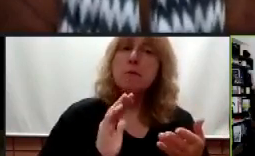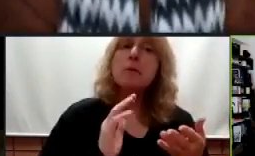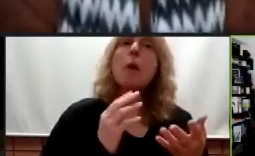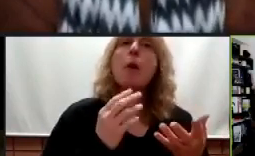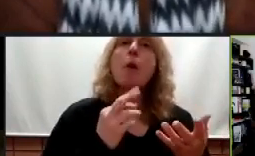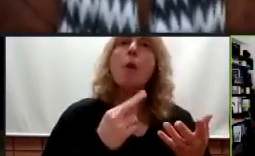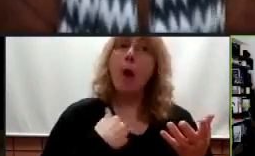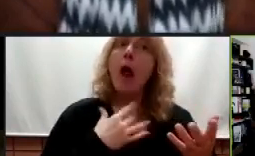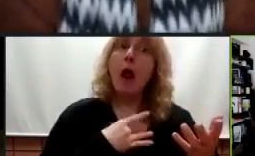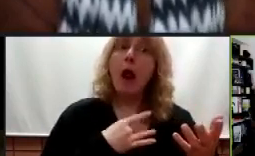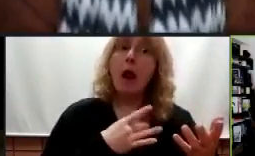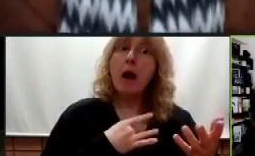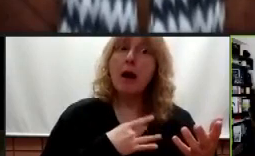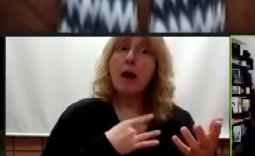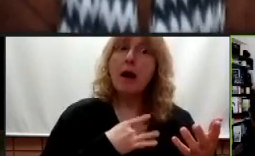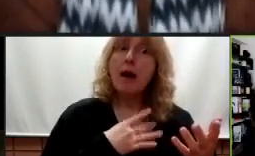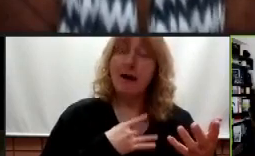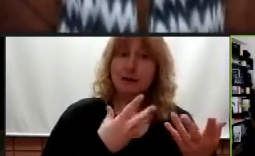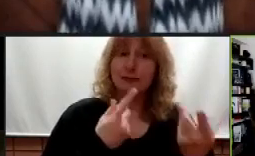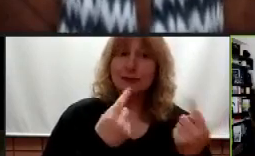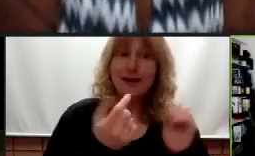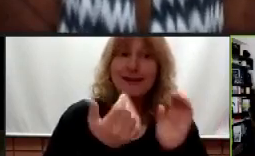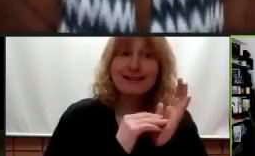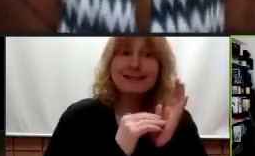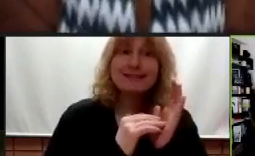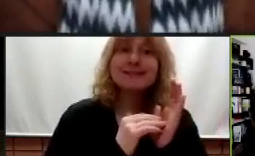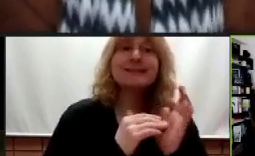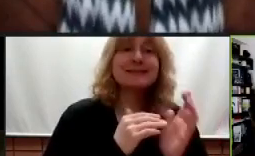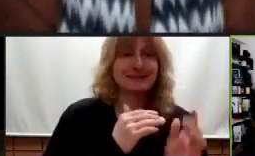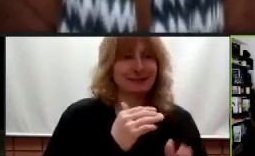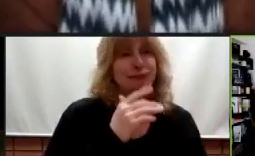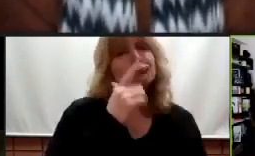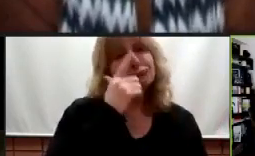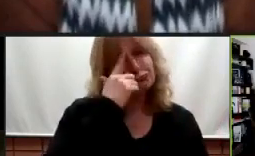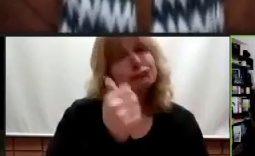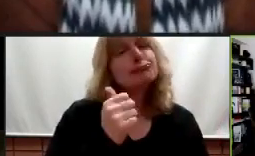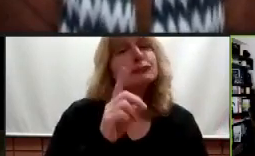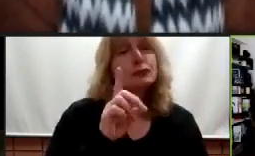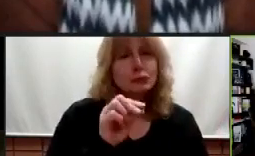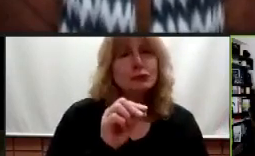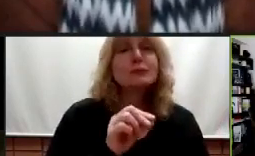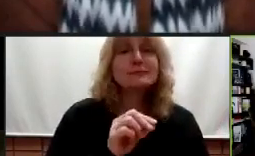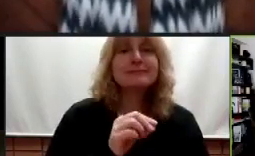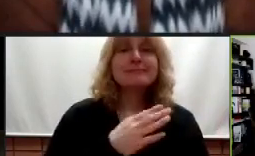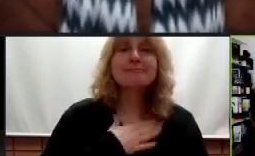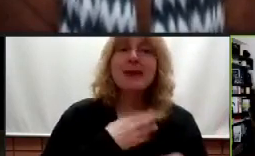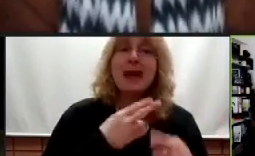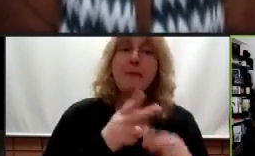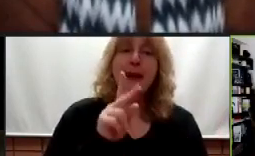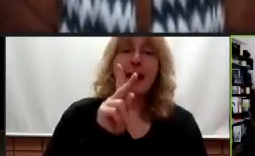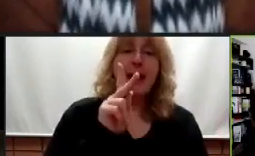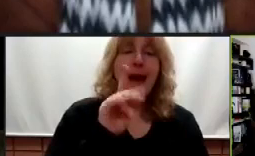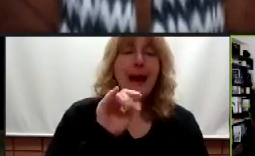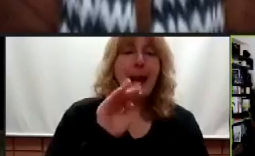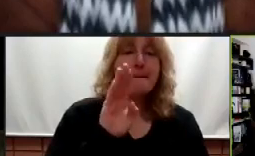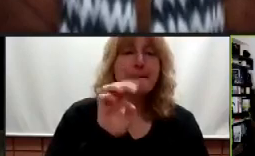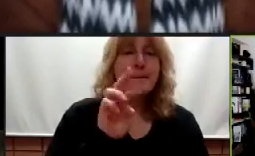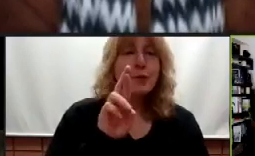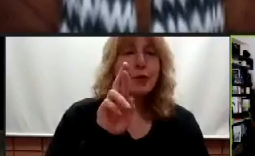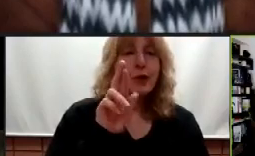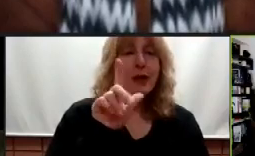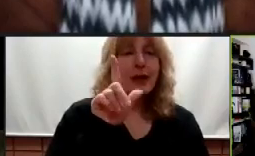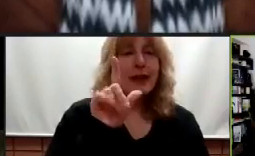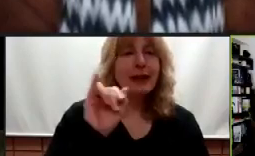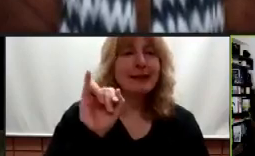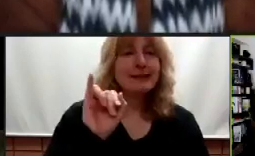again. Please do. My name is Kimberli. And it is always an honor to lead your practice.